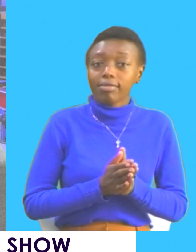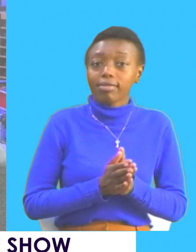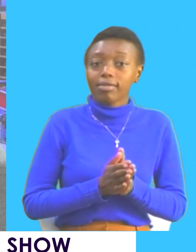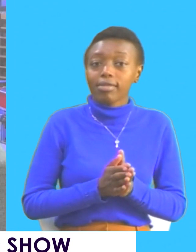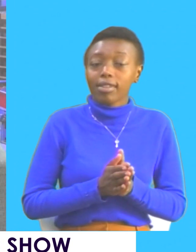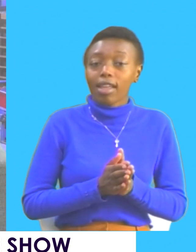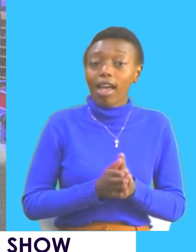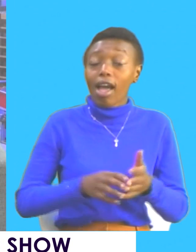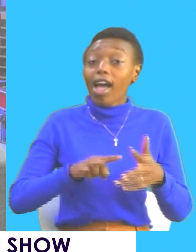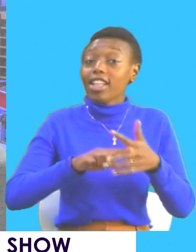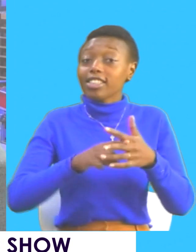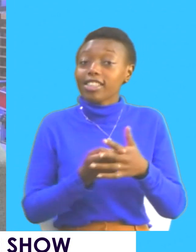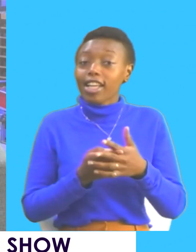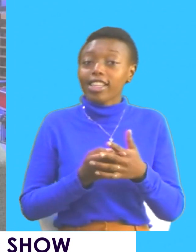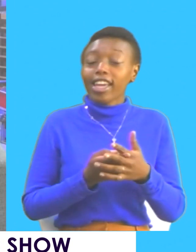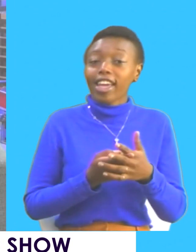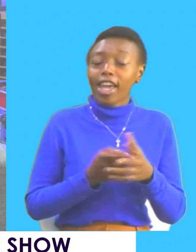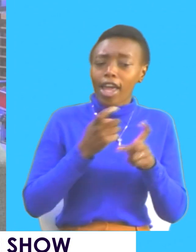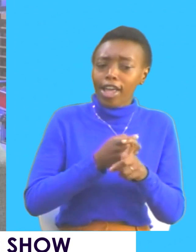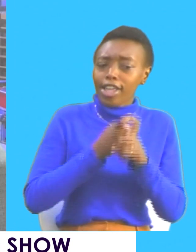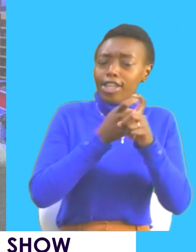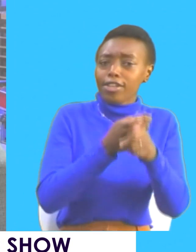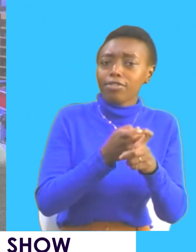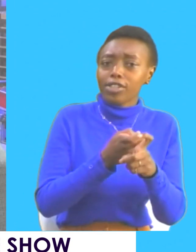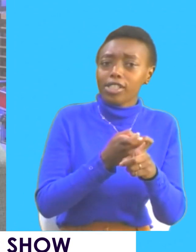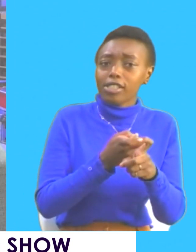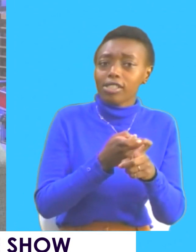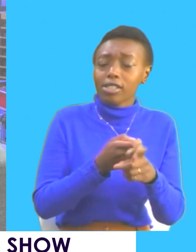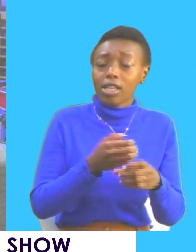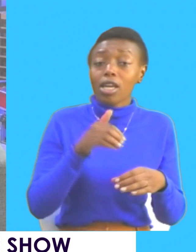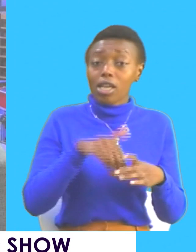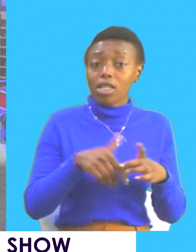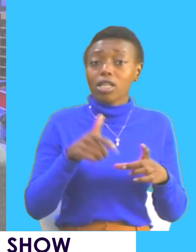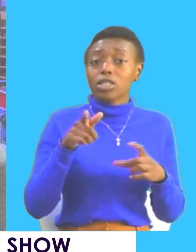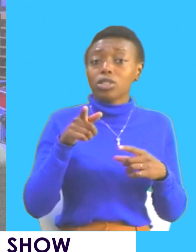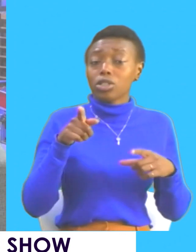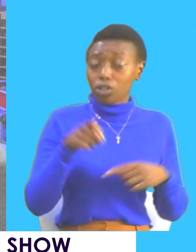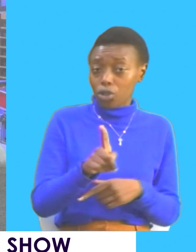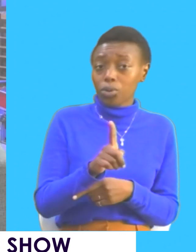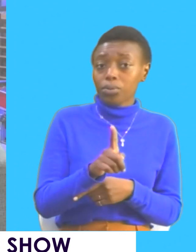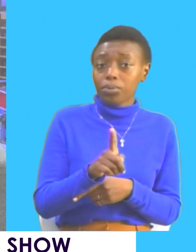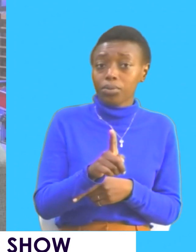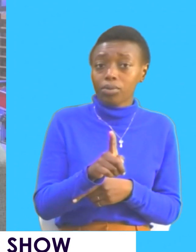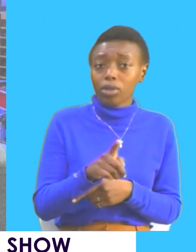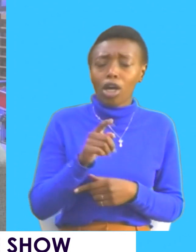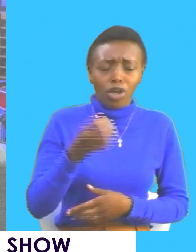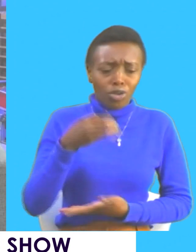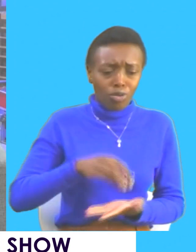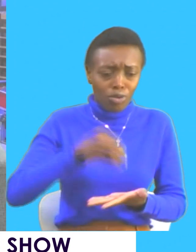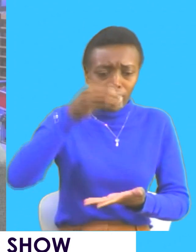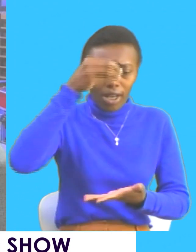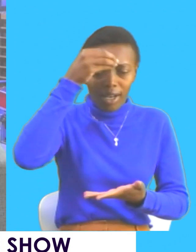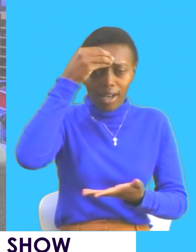you, because relationships demand that you give out of yourself. Learn the art of giving. Learn the art